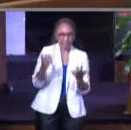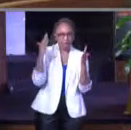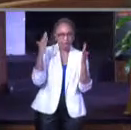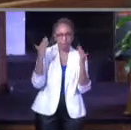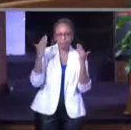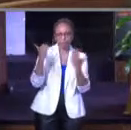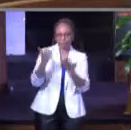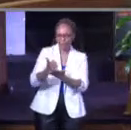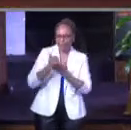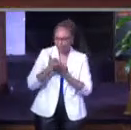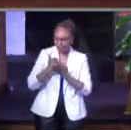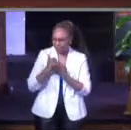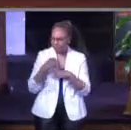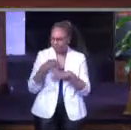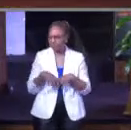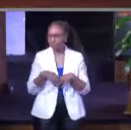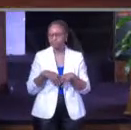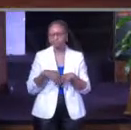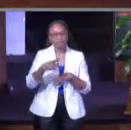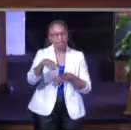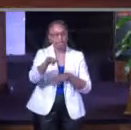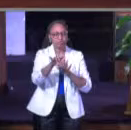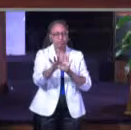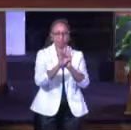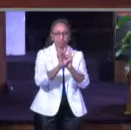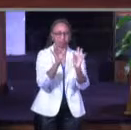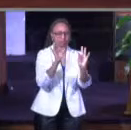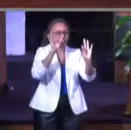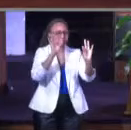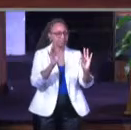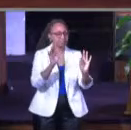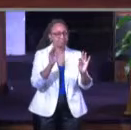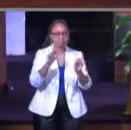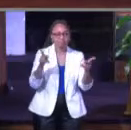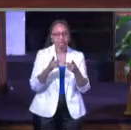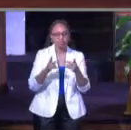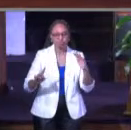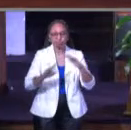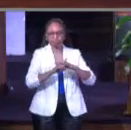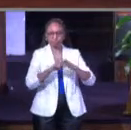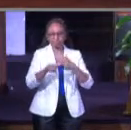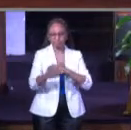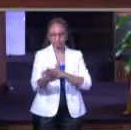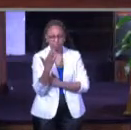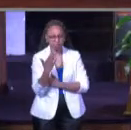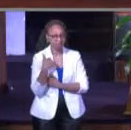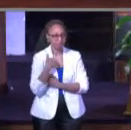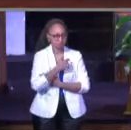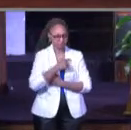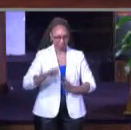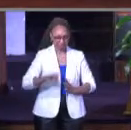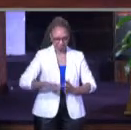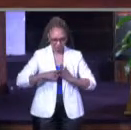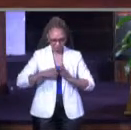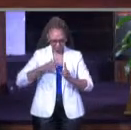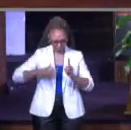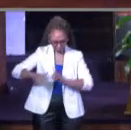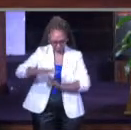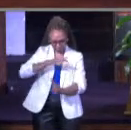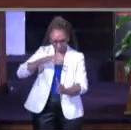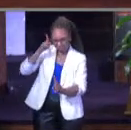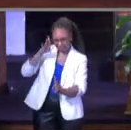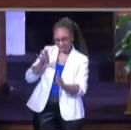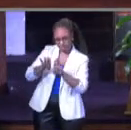hope, and help. And you picked the right place to be this morning. We are in the midst of God's open